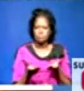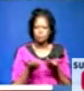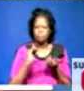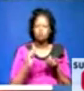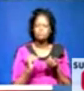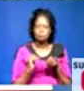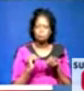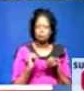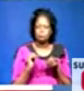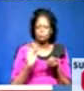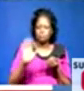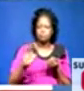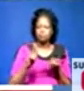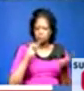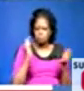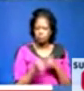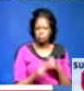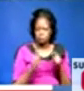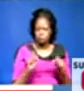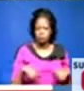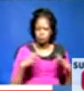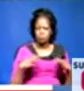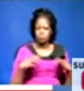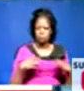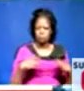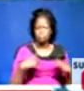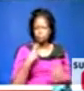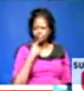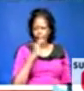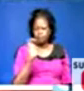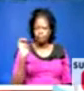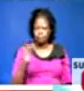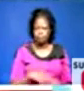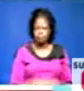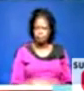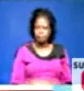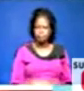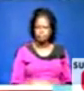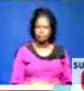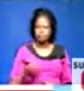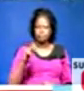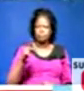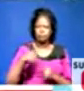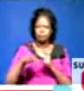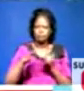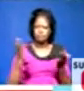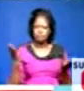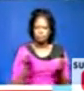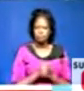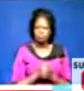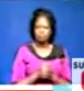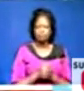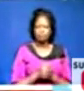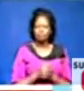from to change the lives of the people of Turkana East. Nanoku comes from an area where the malnutrition rate is